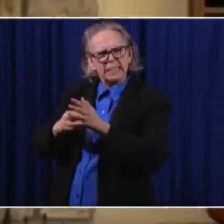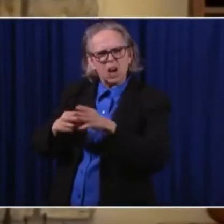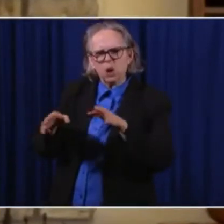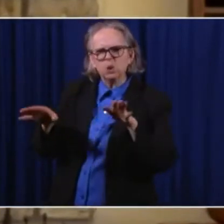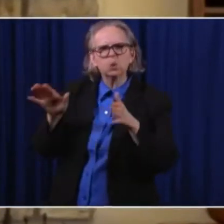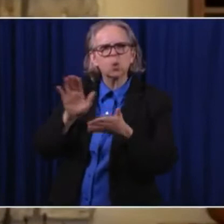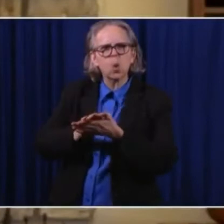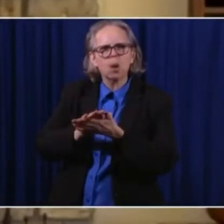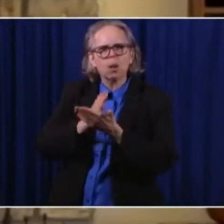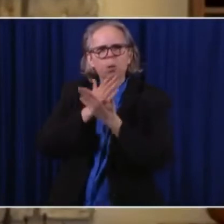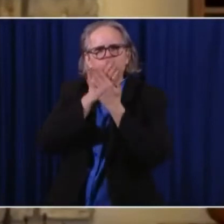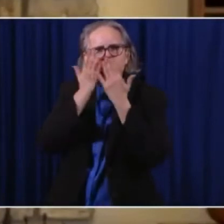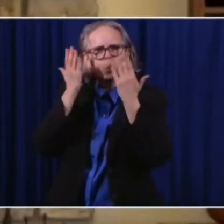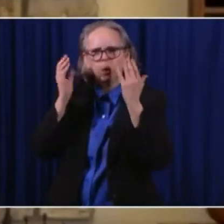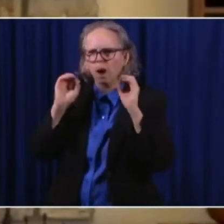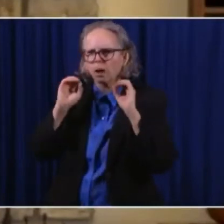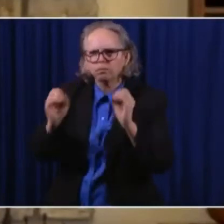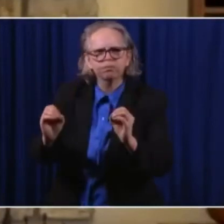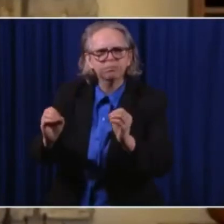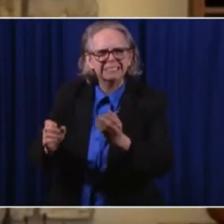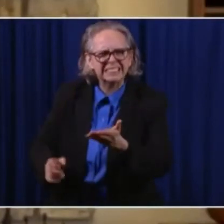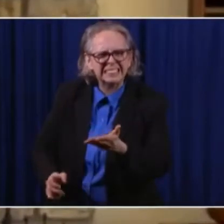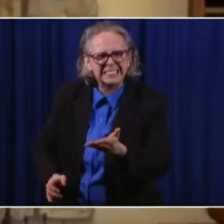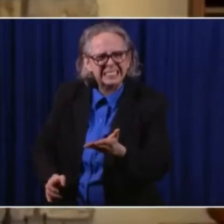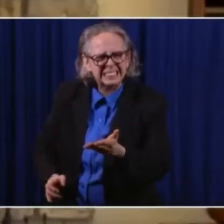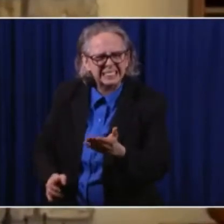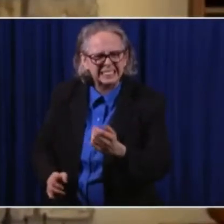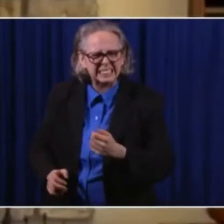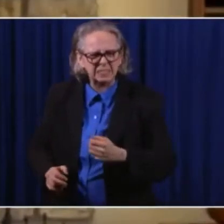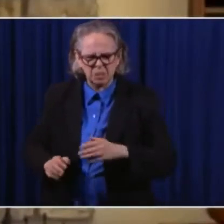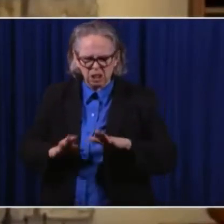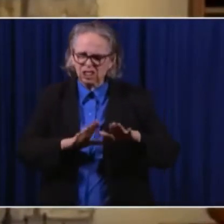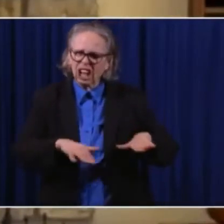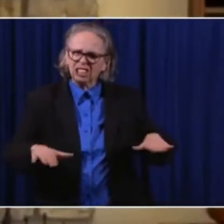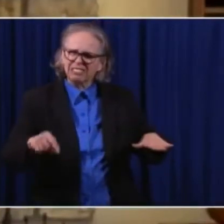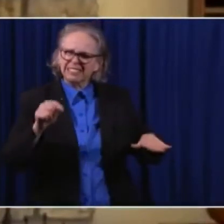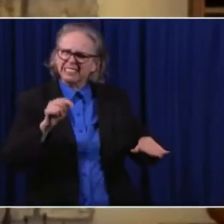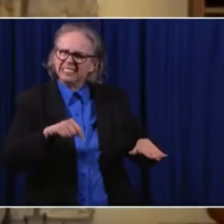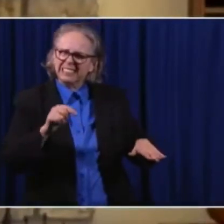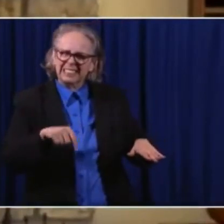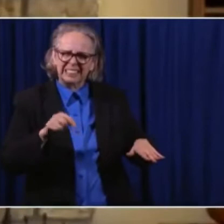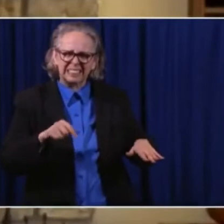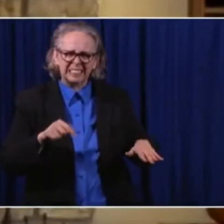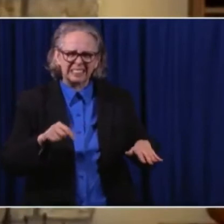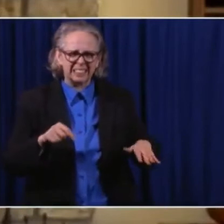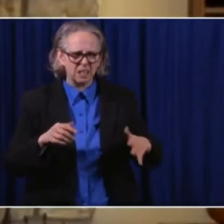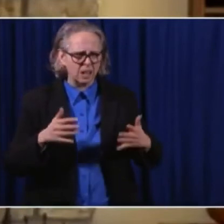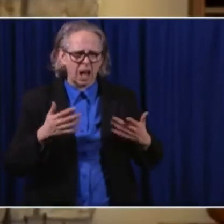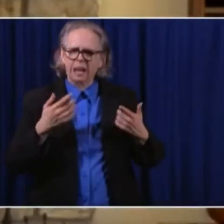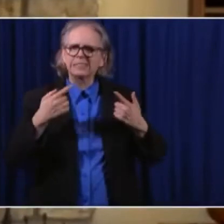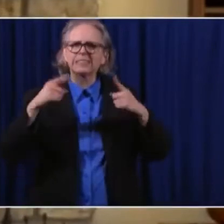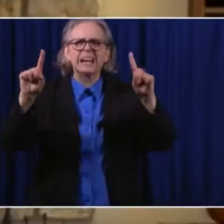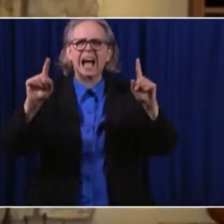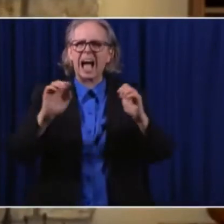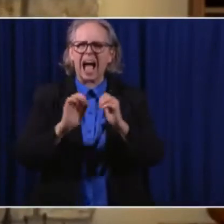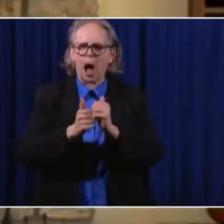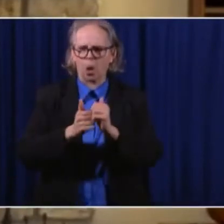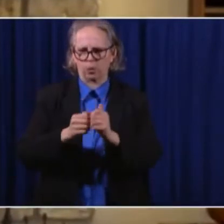that there are kids who are doing well in school that don't do well outside of school. And each school is making